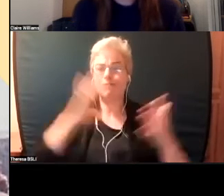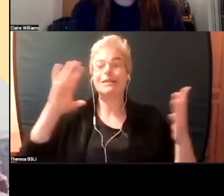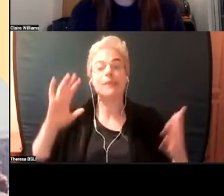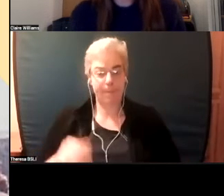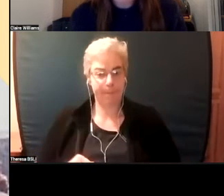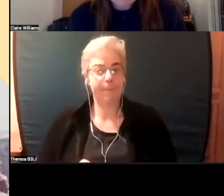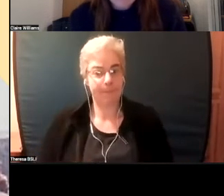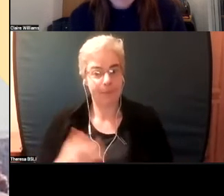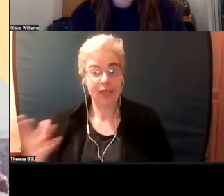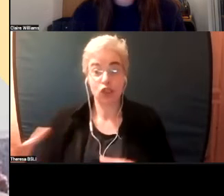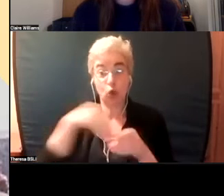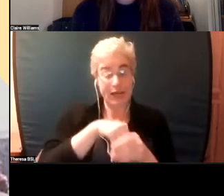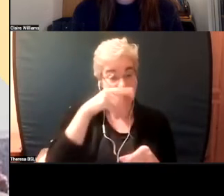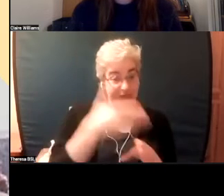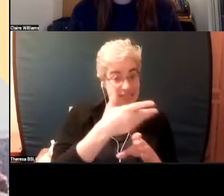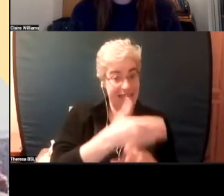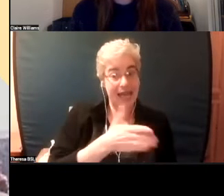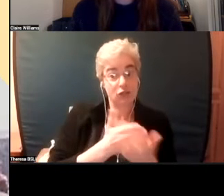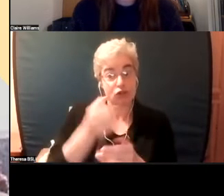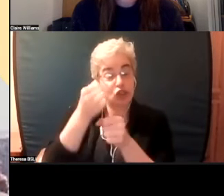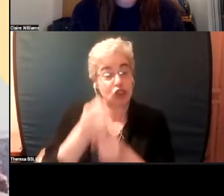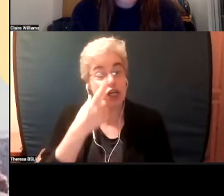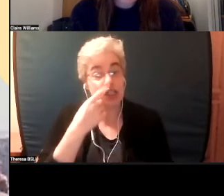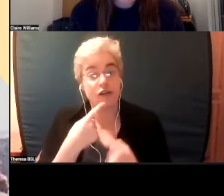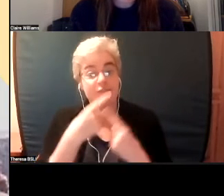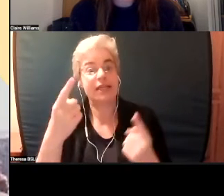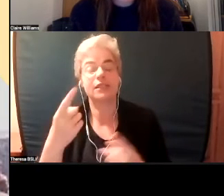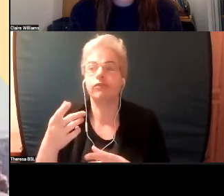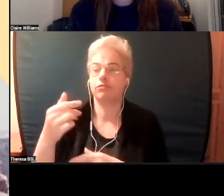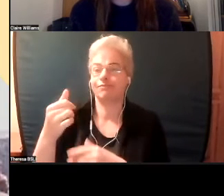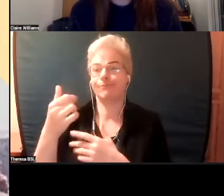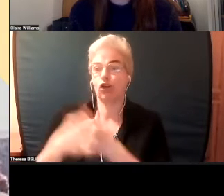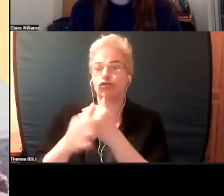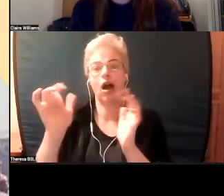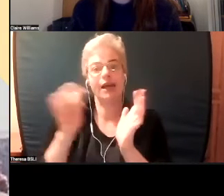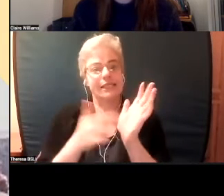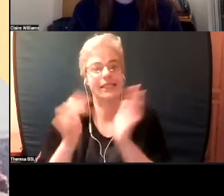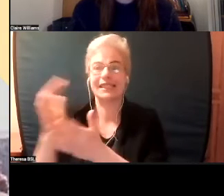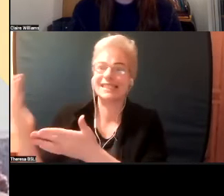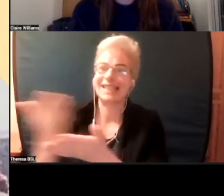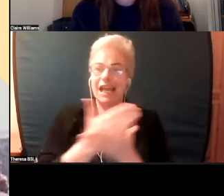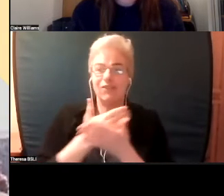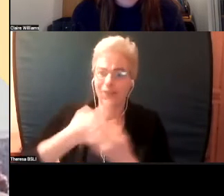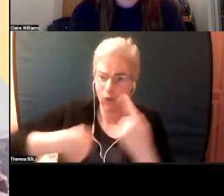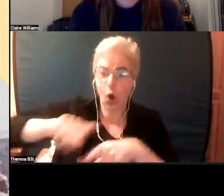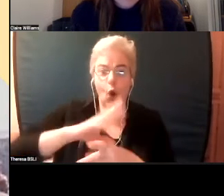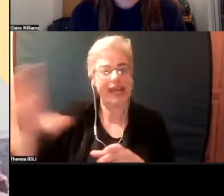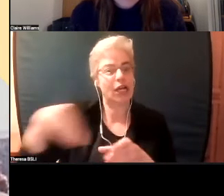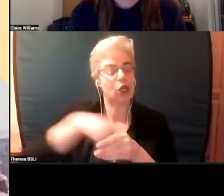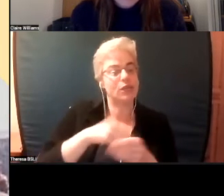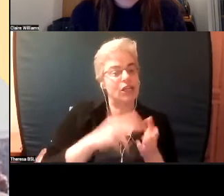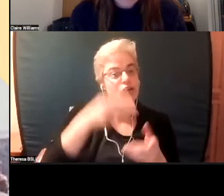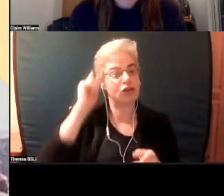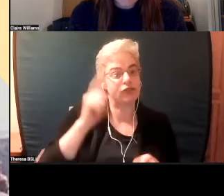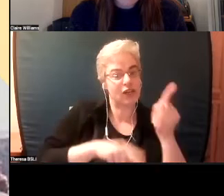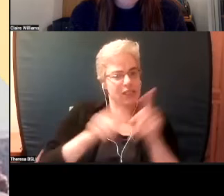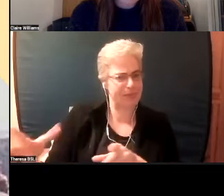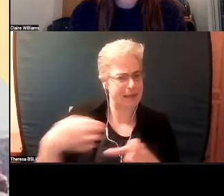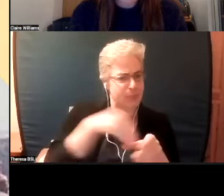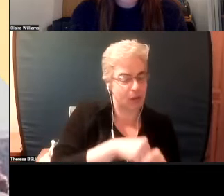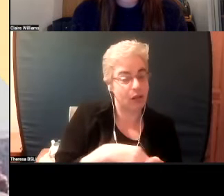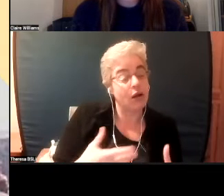the joining in of these acts by the church that confesses Christ as a saviour for all who seek him, including neurodiverse people, drawing upon